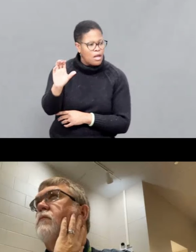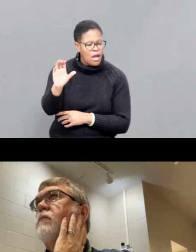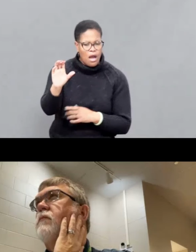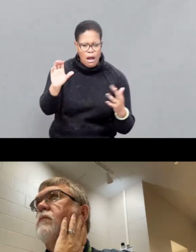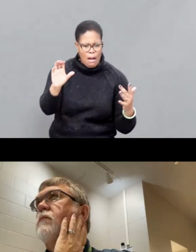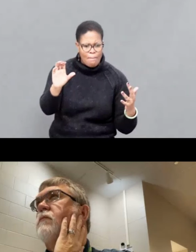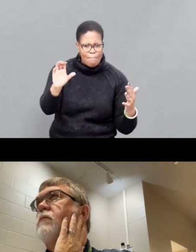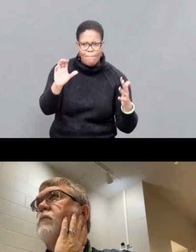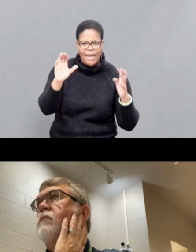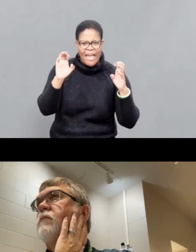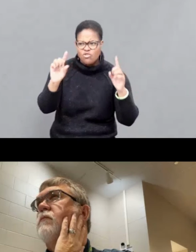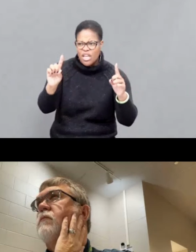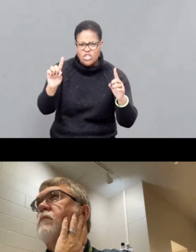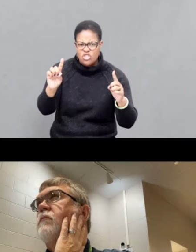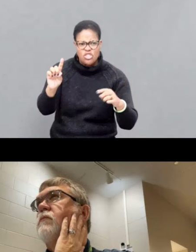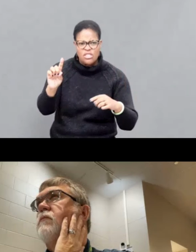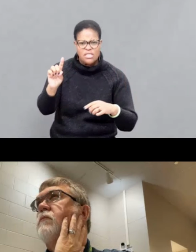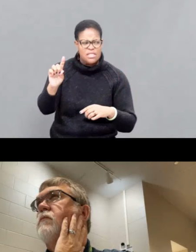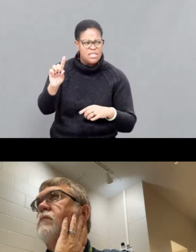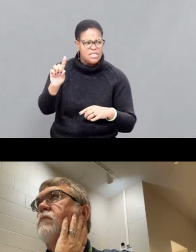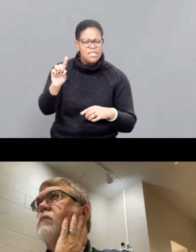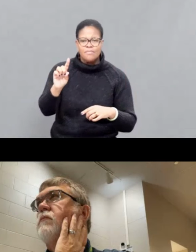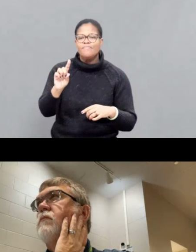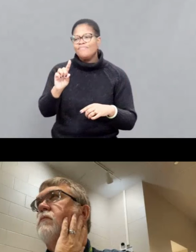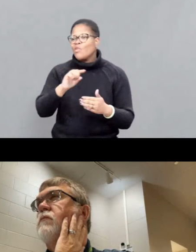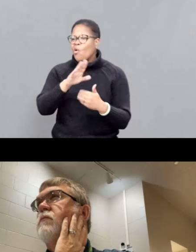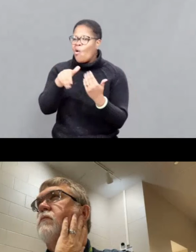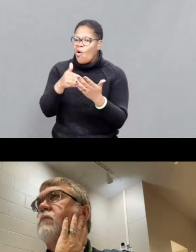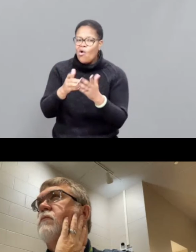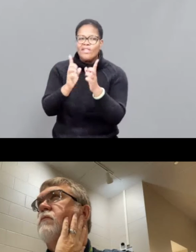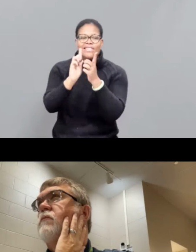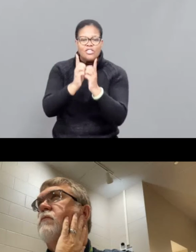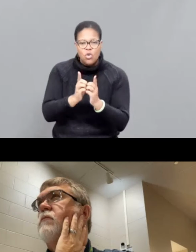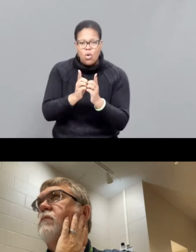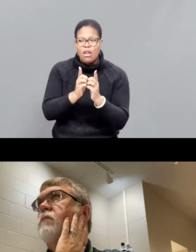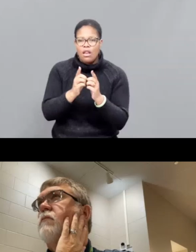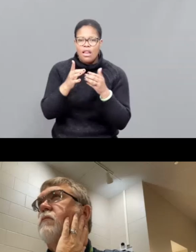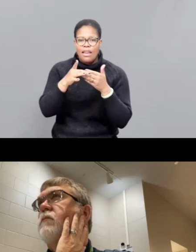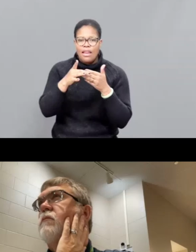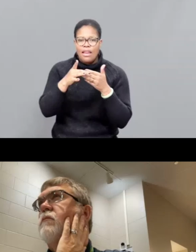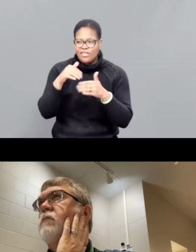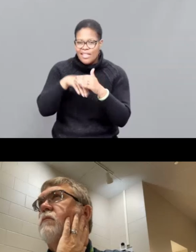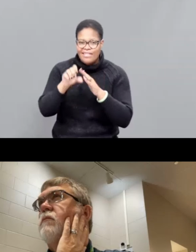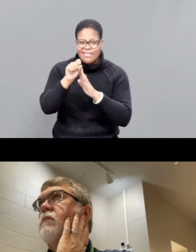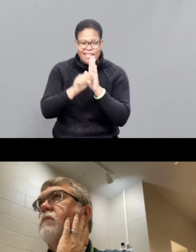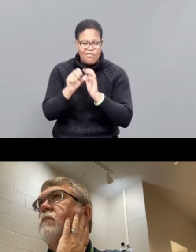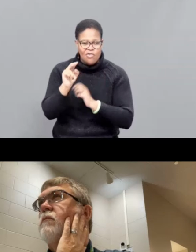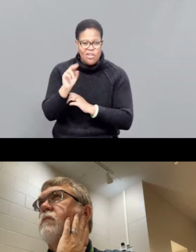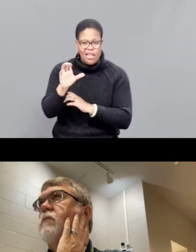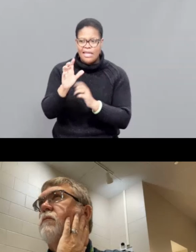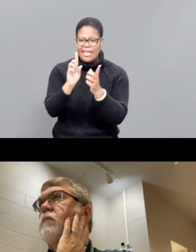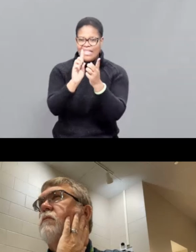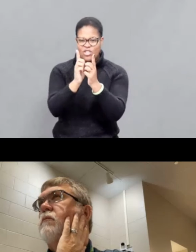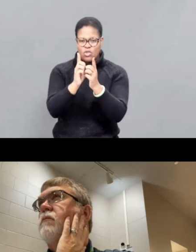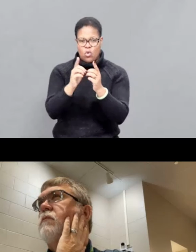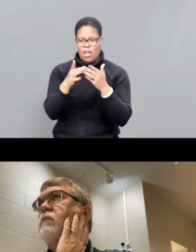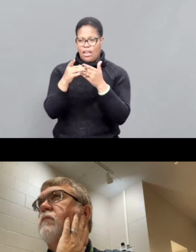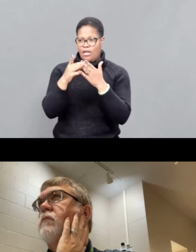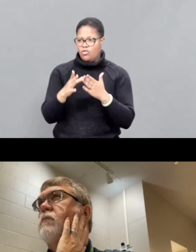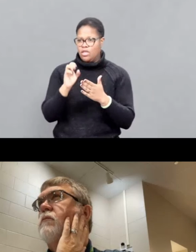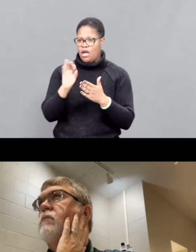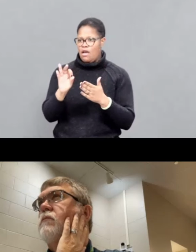should. Education. yeah, it's basically, it's all the digital leaders. Digital. in North Carolina, digital leaders and educators. Oh, really? Okay,